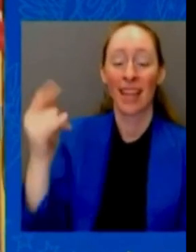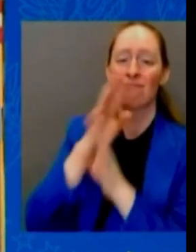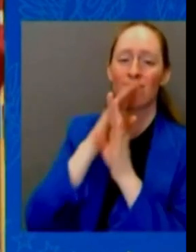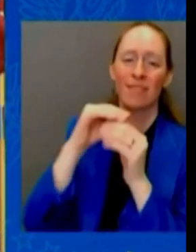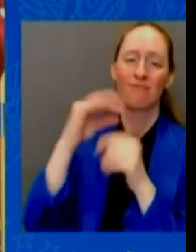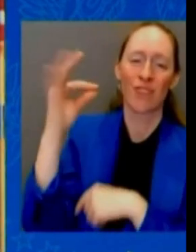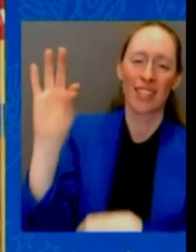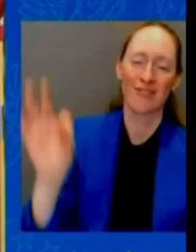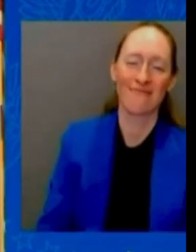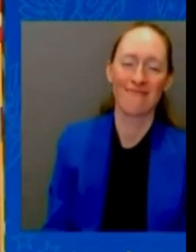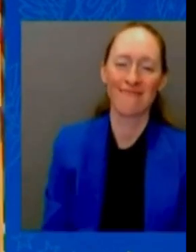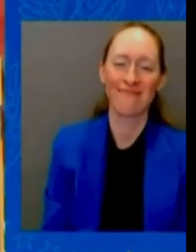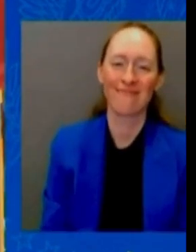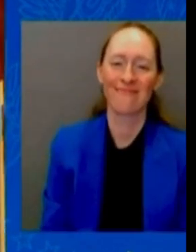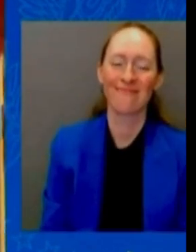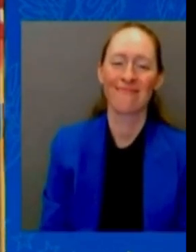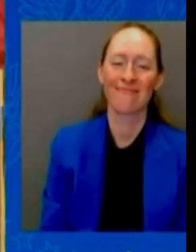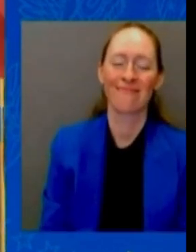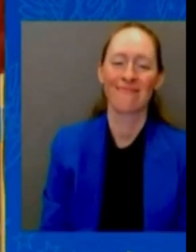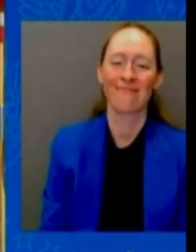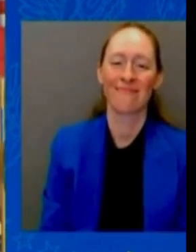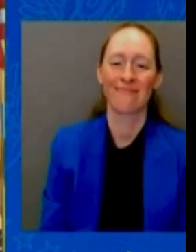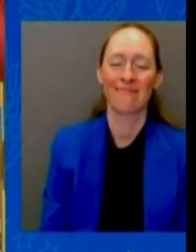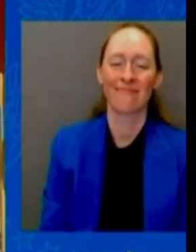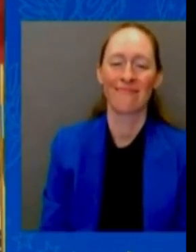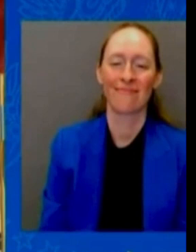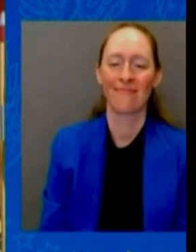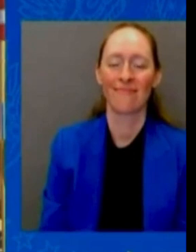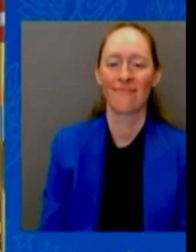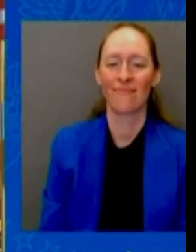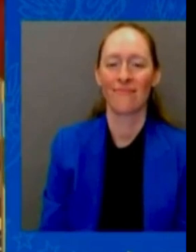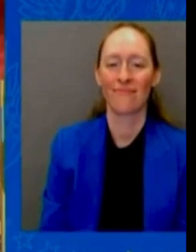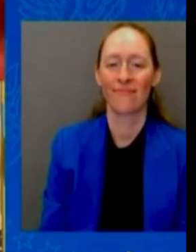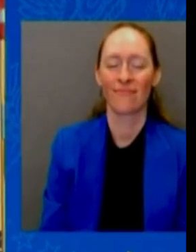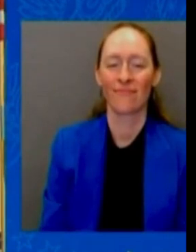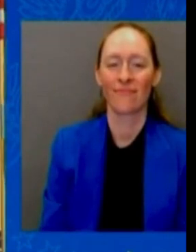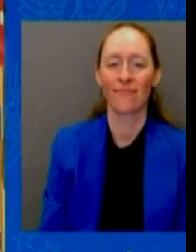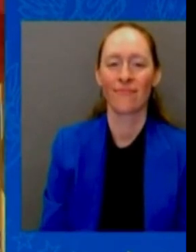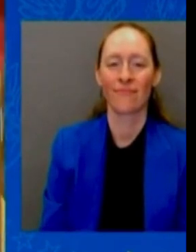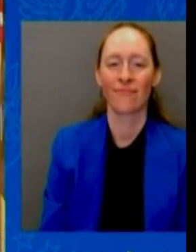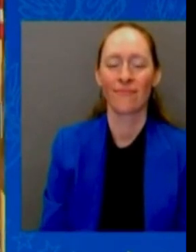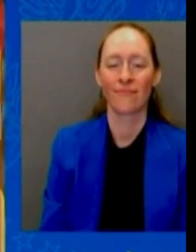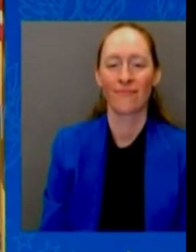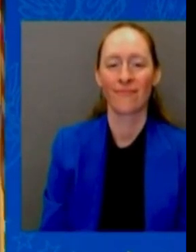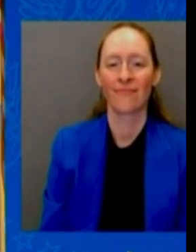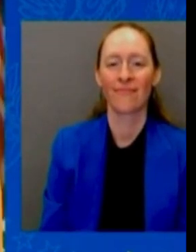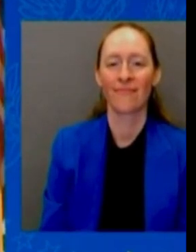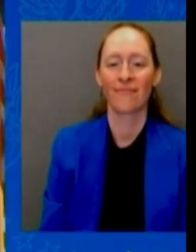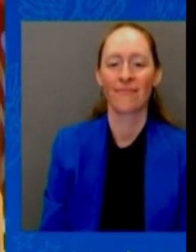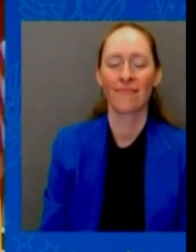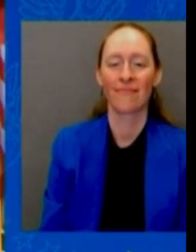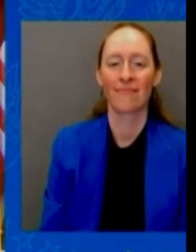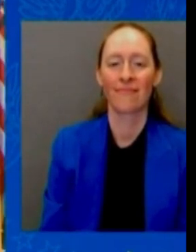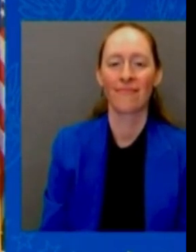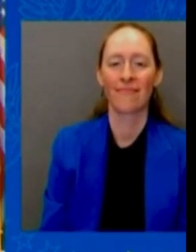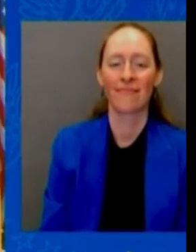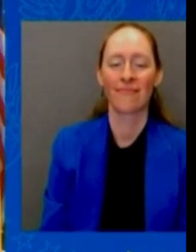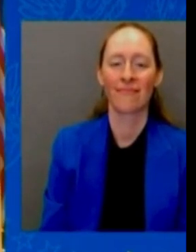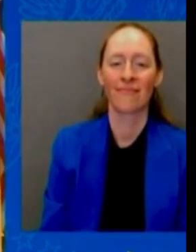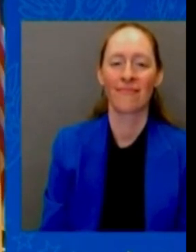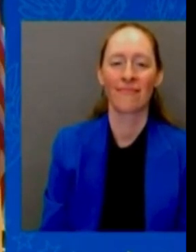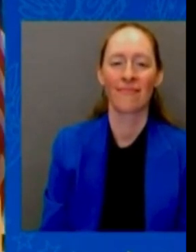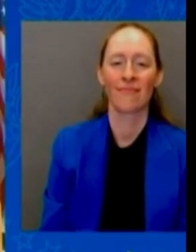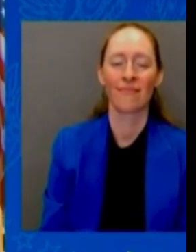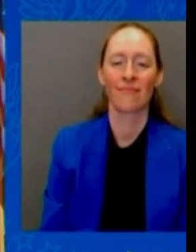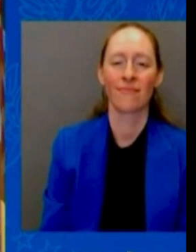la même foi dans la liberté, dans les valeurs démocratiques, dans l'émancipation par l'éducation et